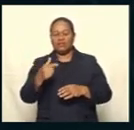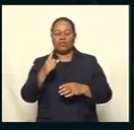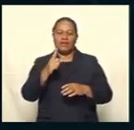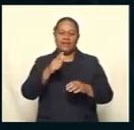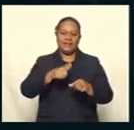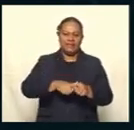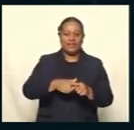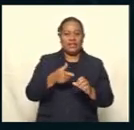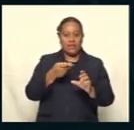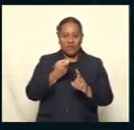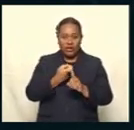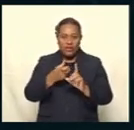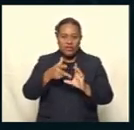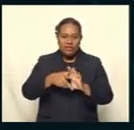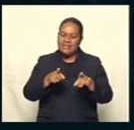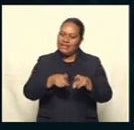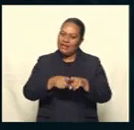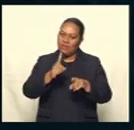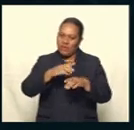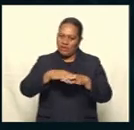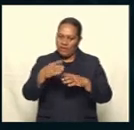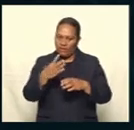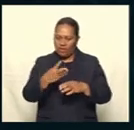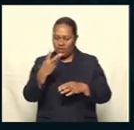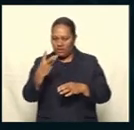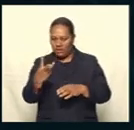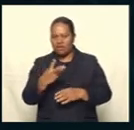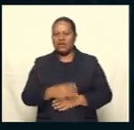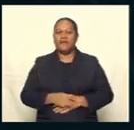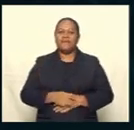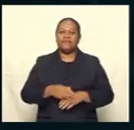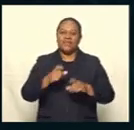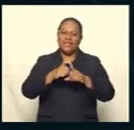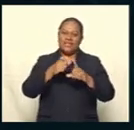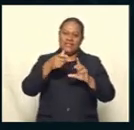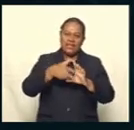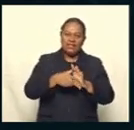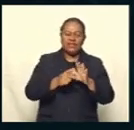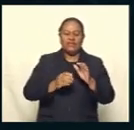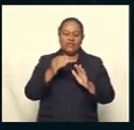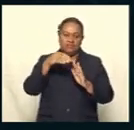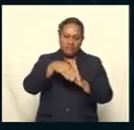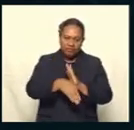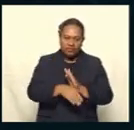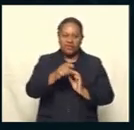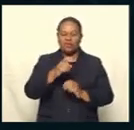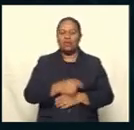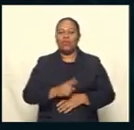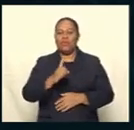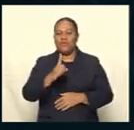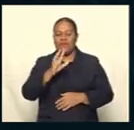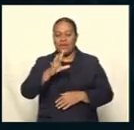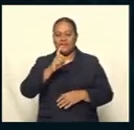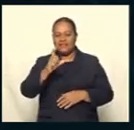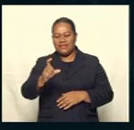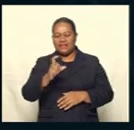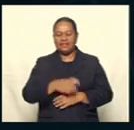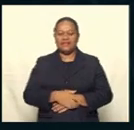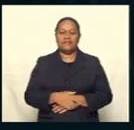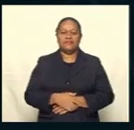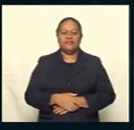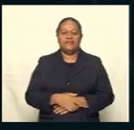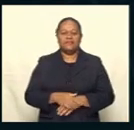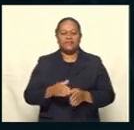of kerosene remains at $1.43, while diesel sees a decrease of 5 cents from $1.94 to